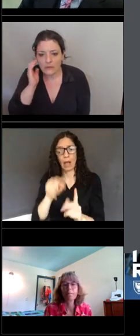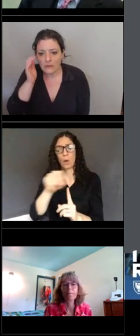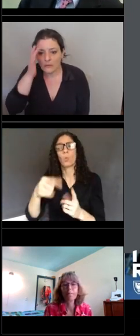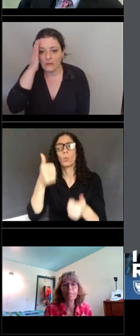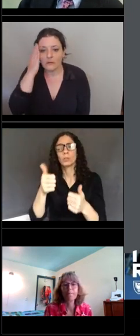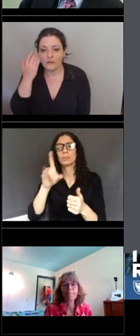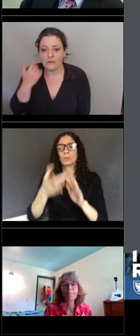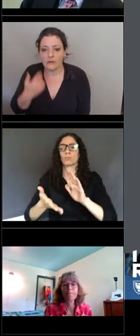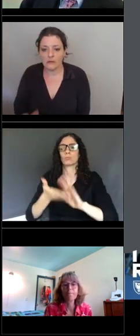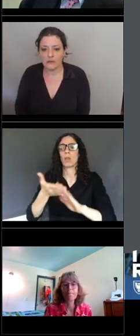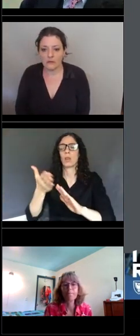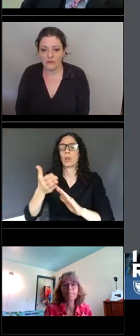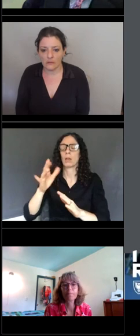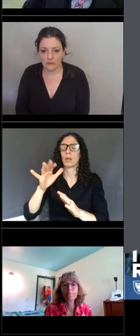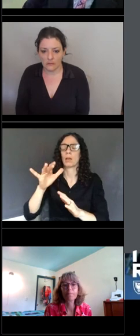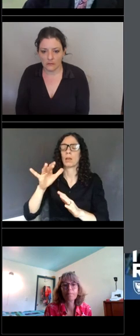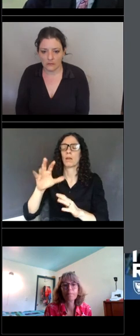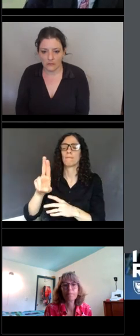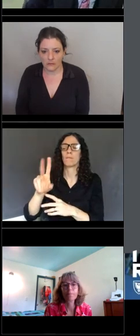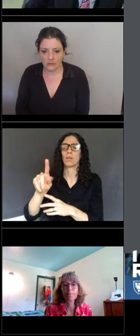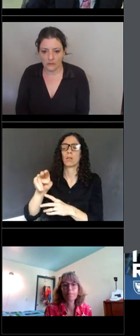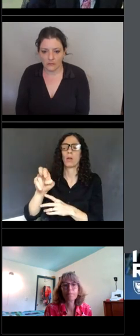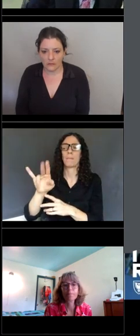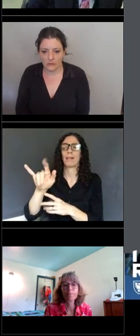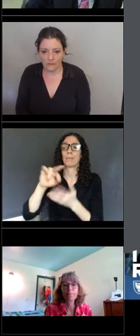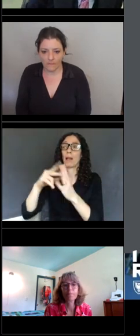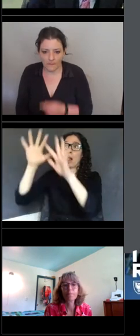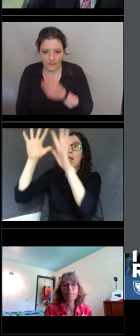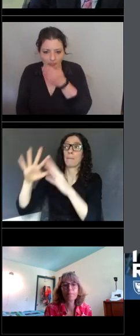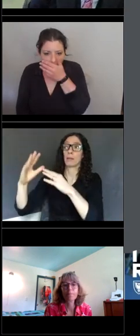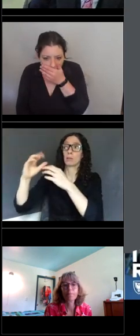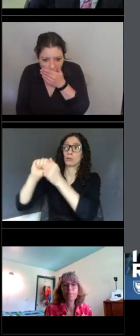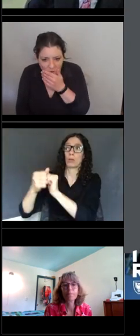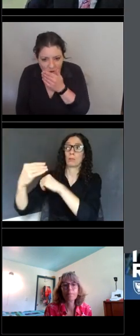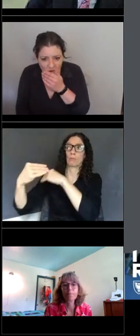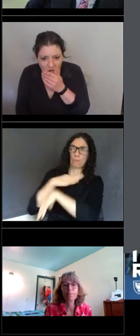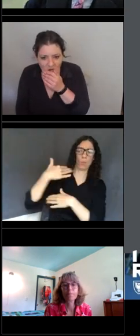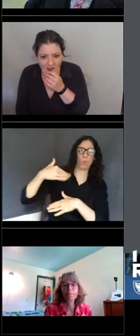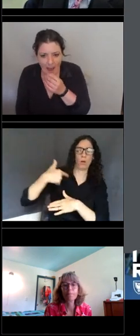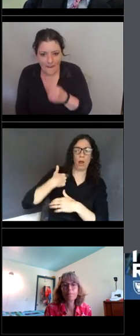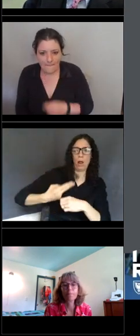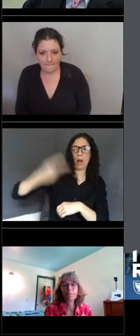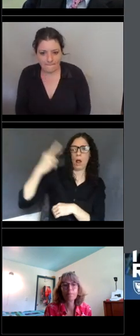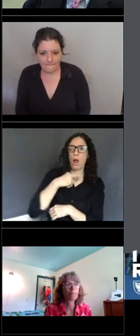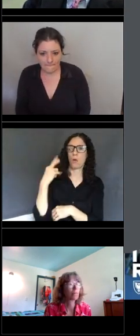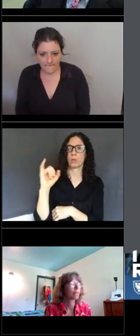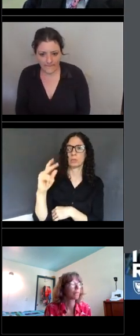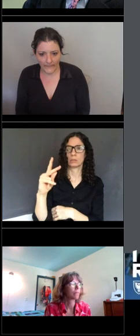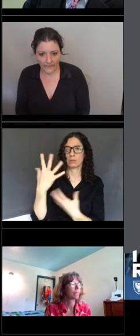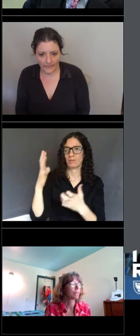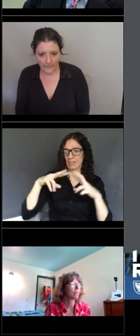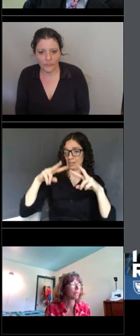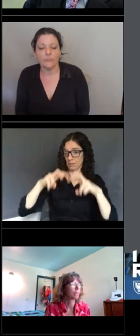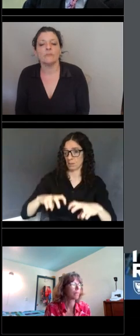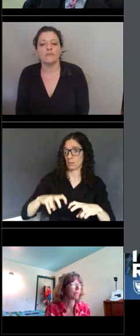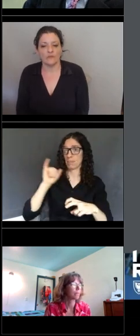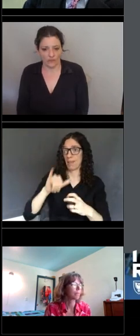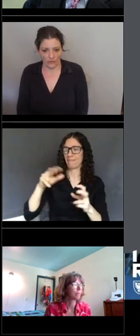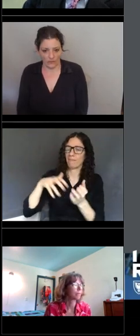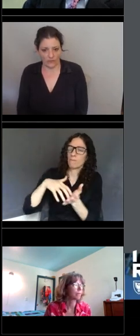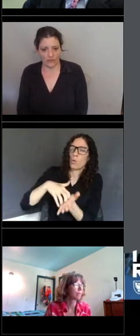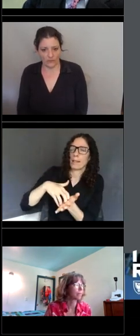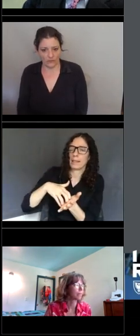that. It's easy though, because that would be easy for me to be able to incorporate in, because a lot of the vulnerability